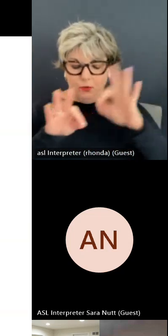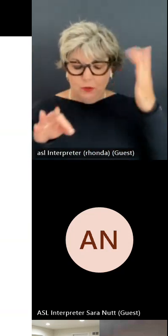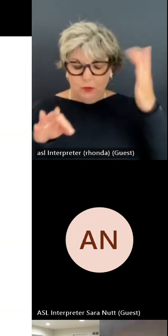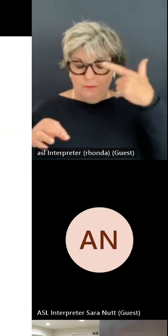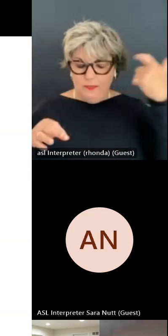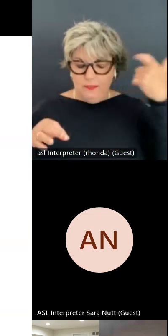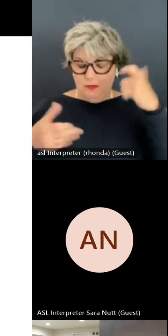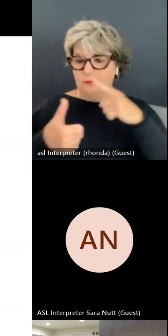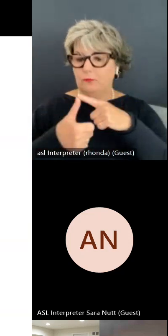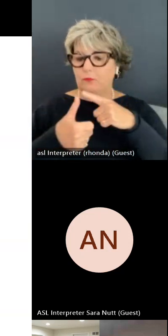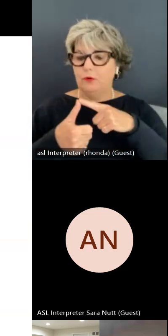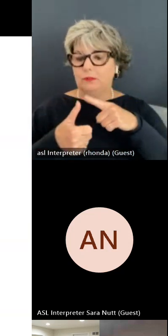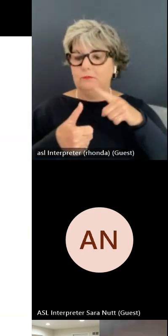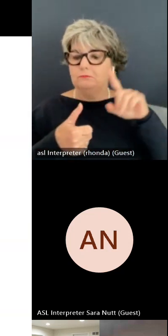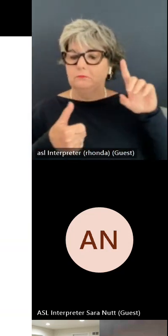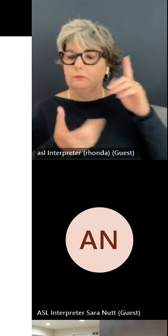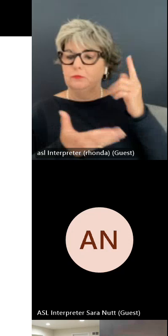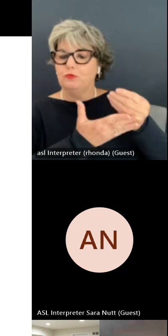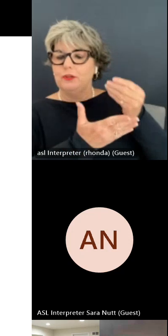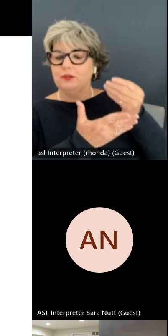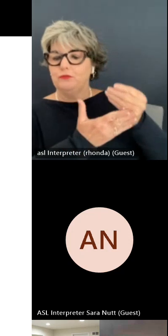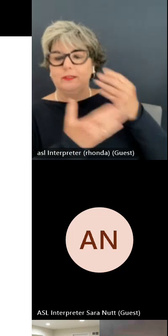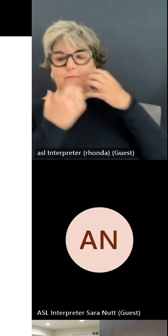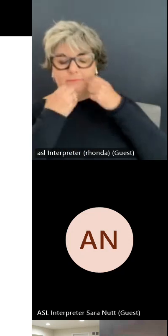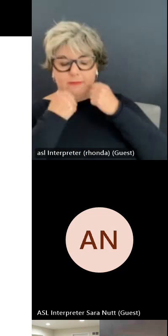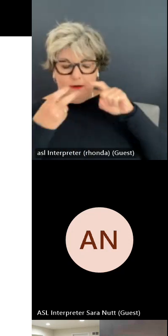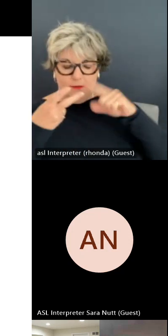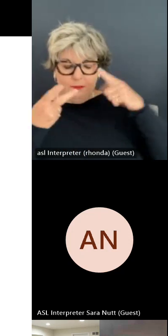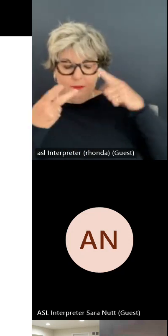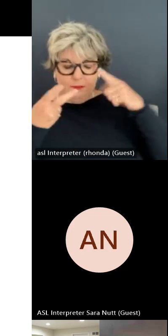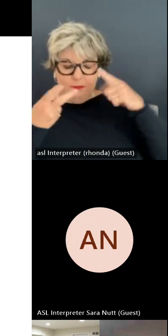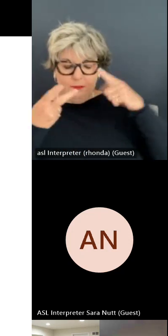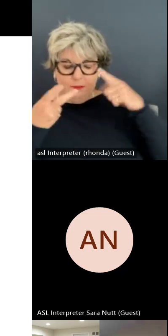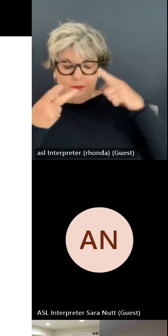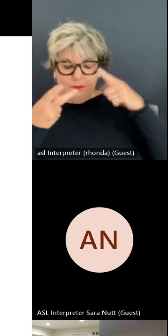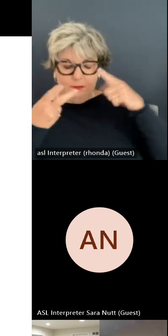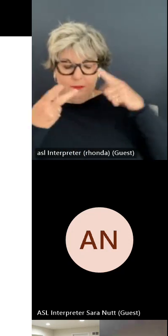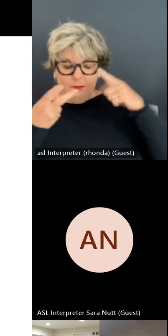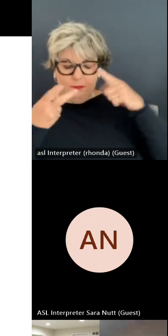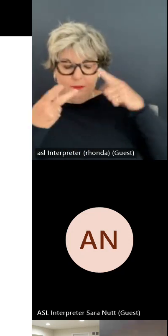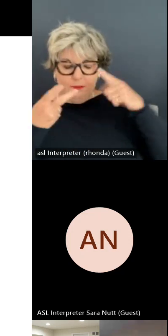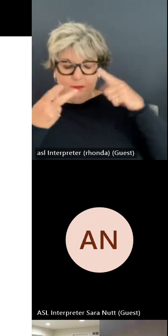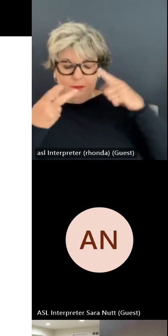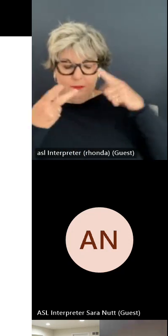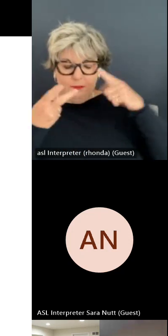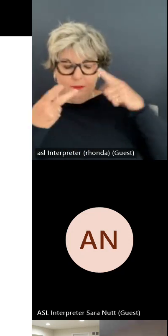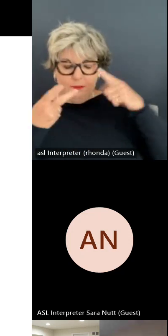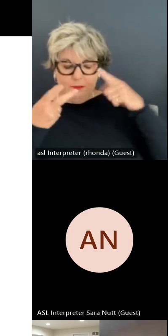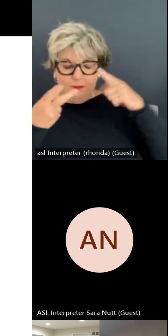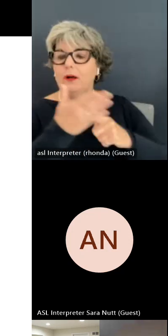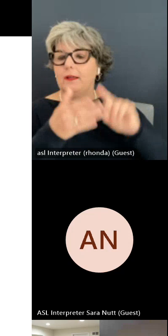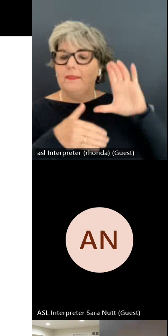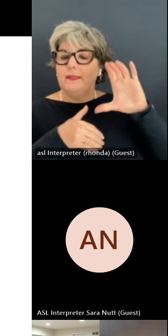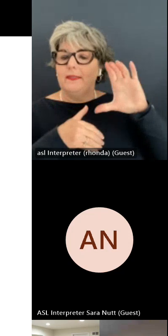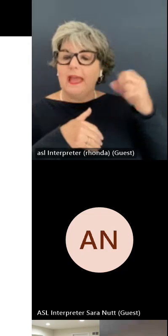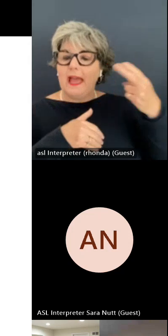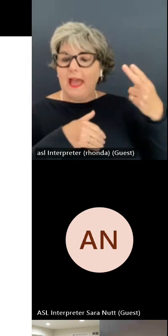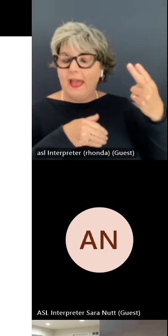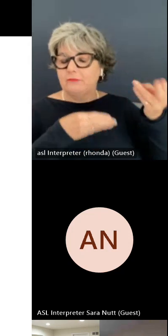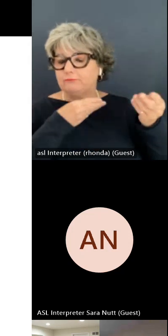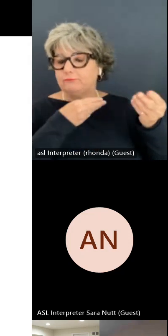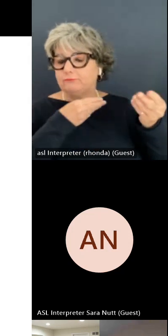One, Treasury cares about this very much, because Treasury needs to figure out what the cash flow is going out